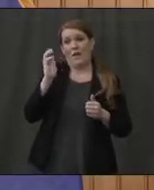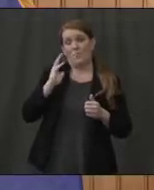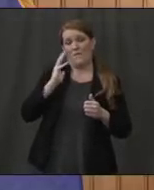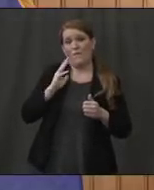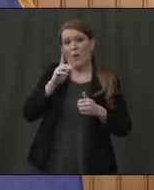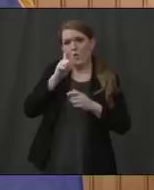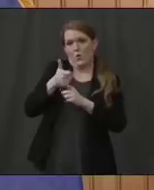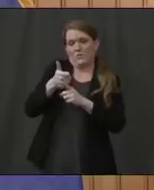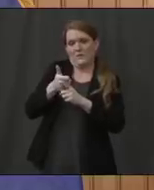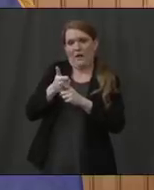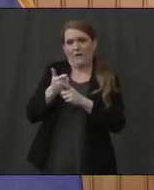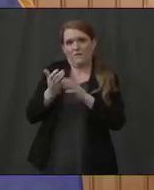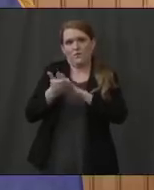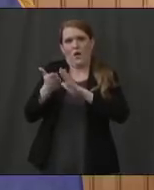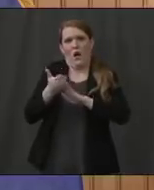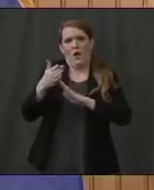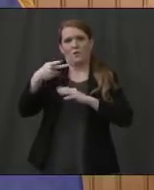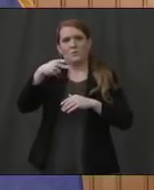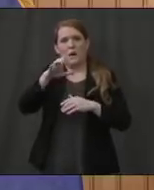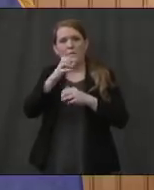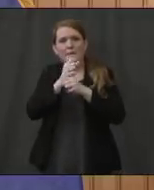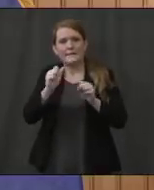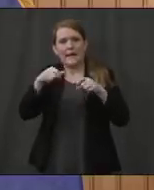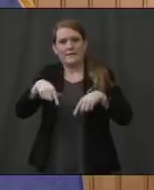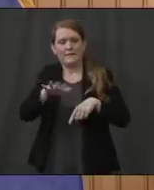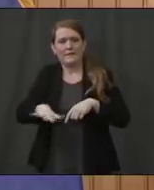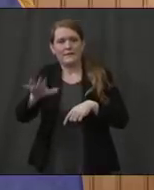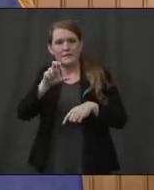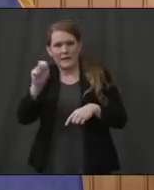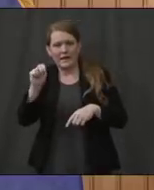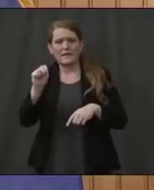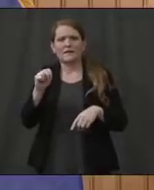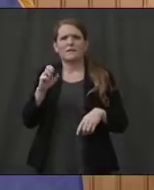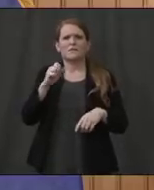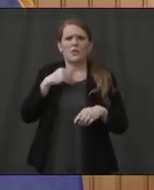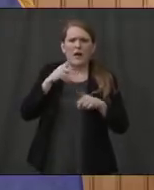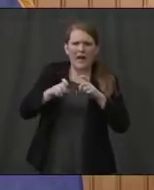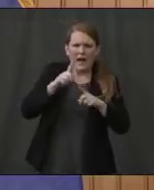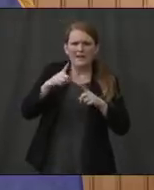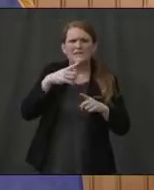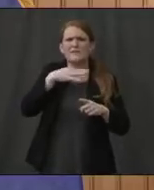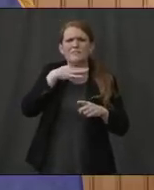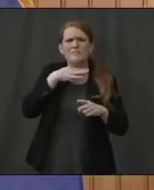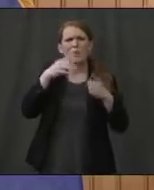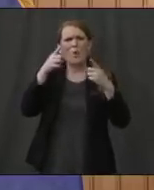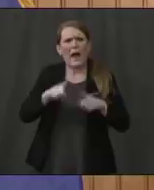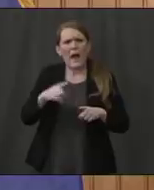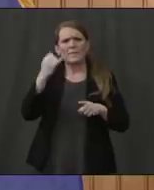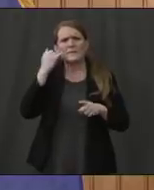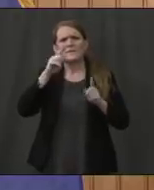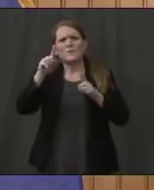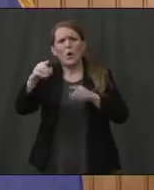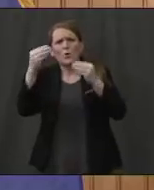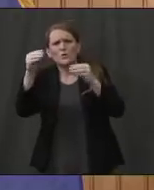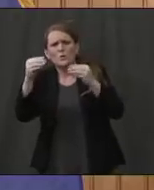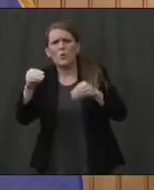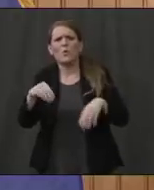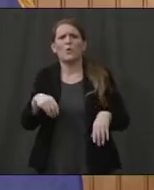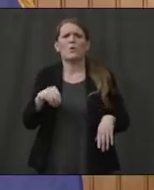people respecting it? What happens at Home Depot? What happens at the gun stores? What happens around the basketball hoop at